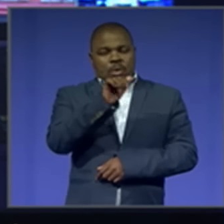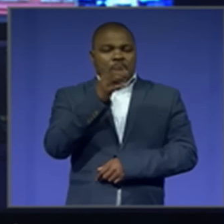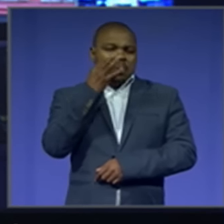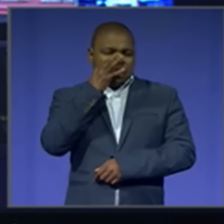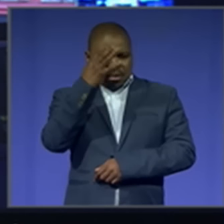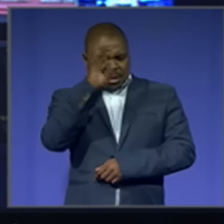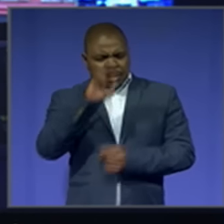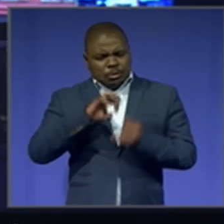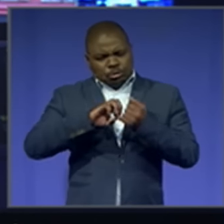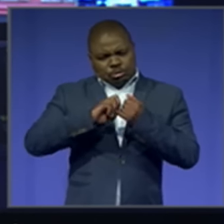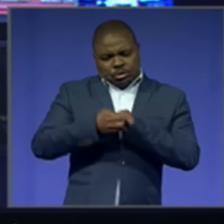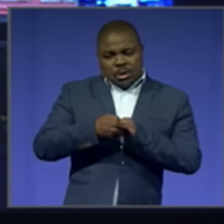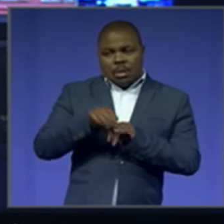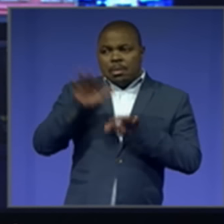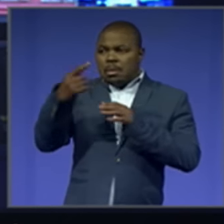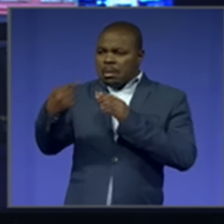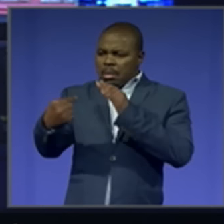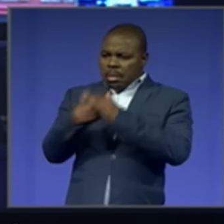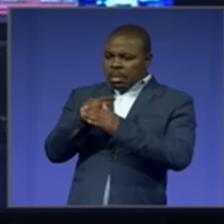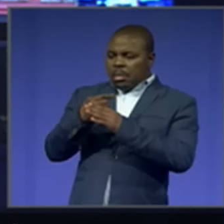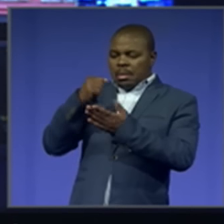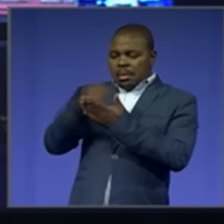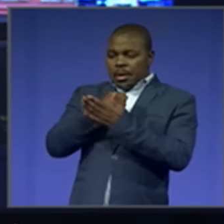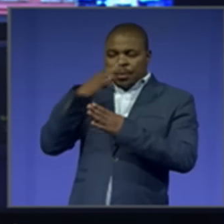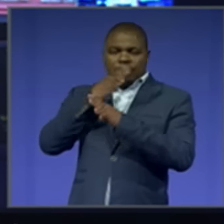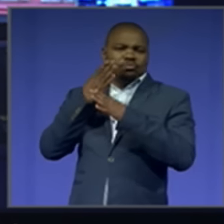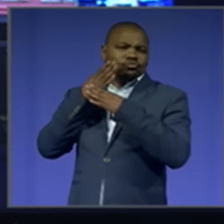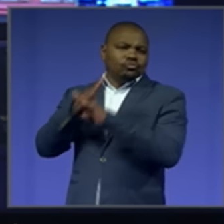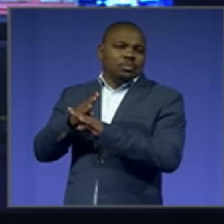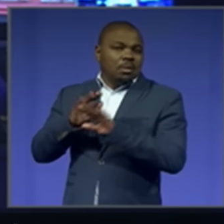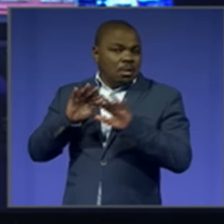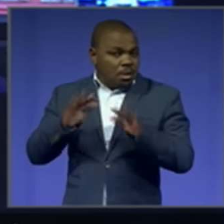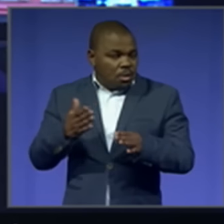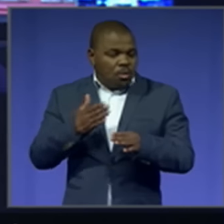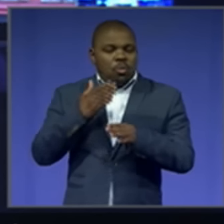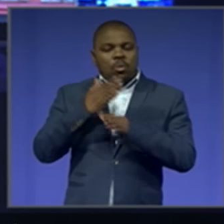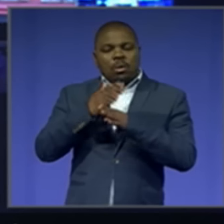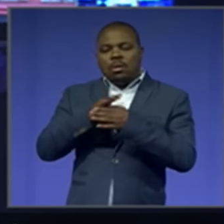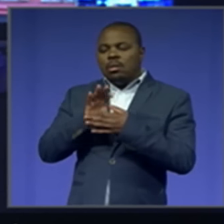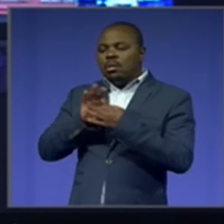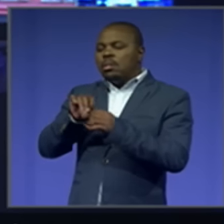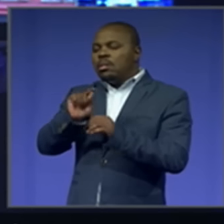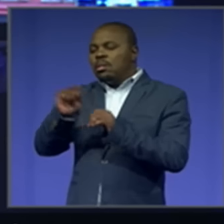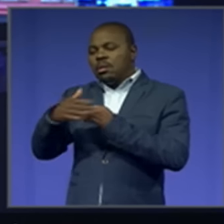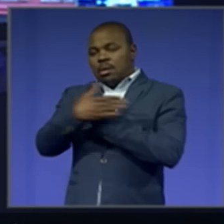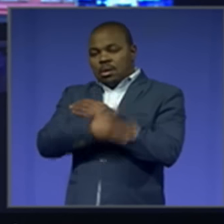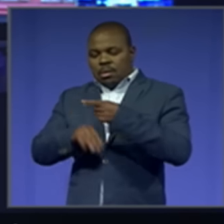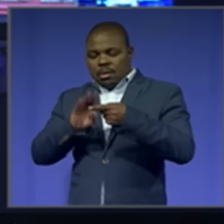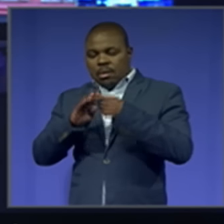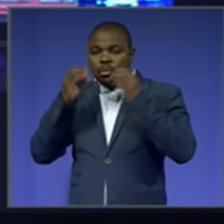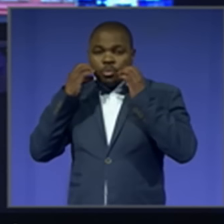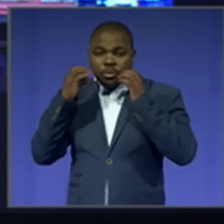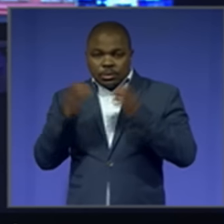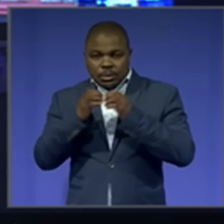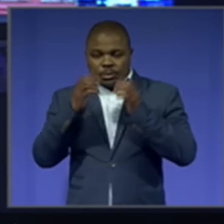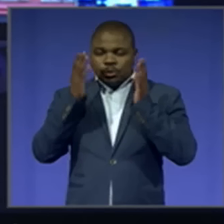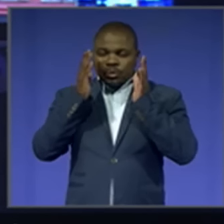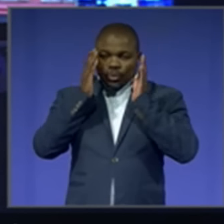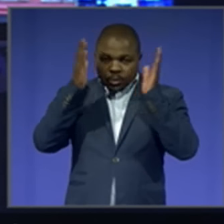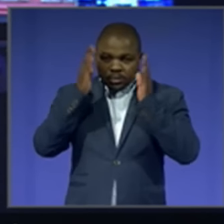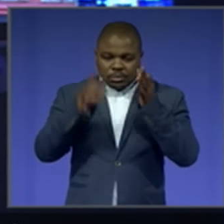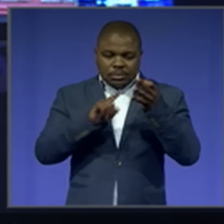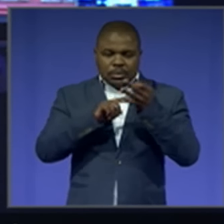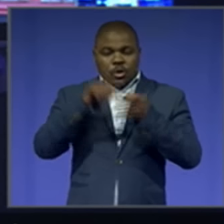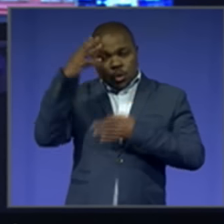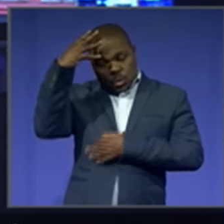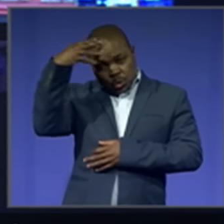ya ho thibela melate se molaong kena kwano naheng ena ka ho sebetsana le dinaha tse akgang ka hare Mozambique, Eswatini hammoho le